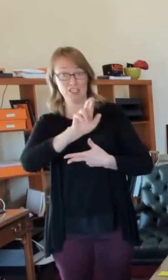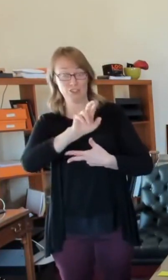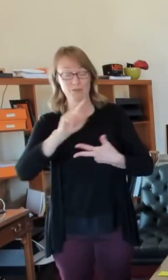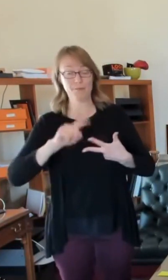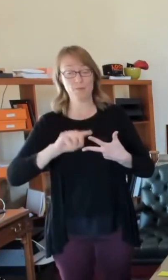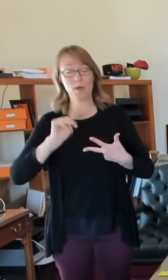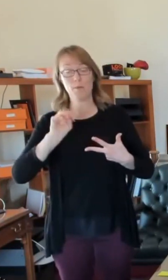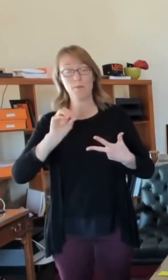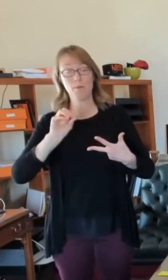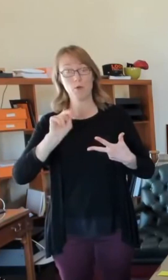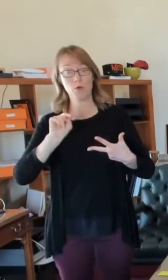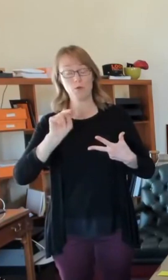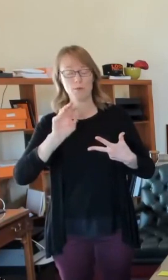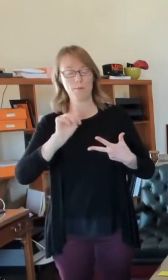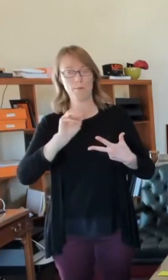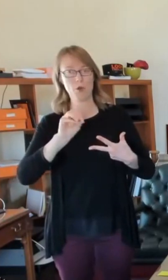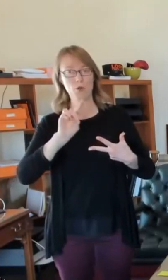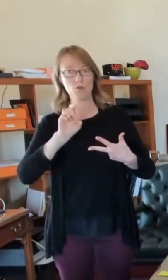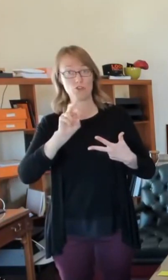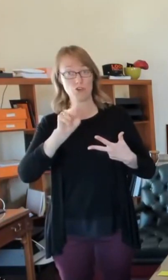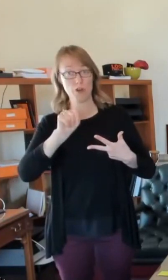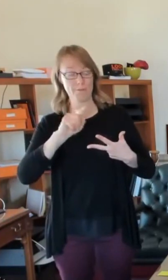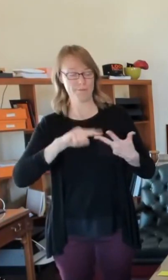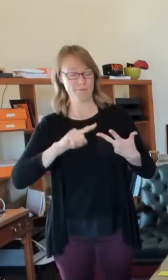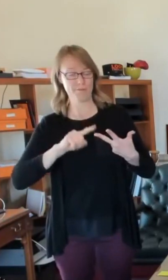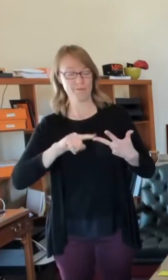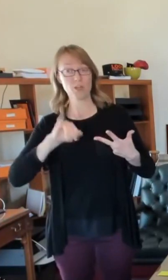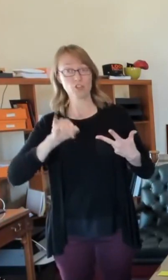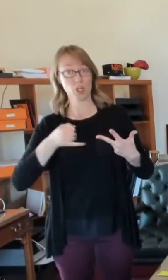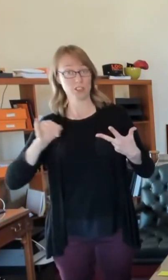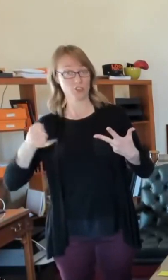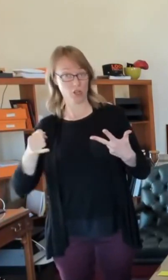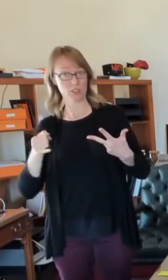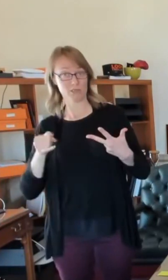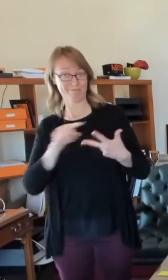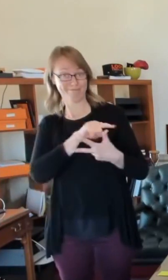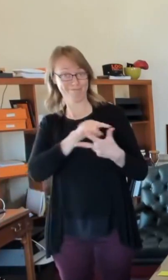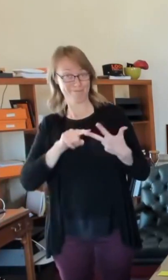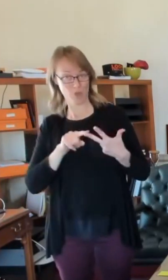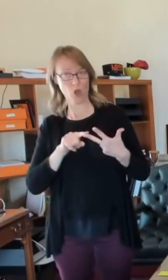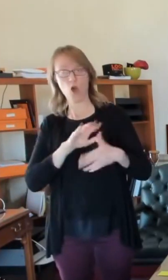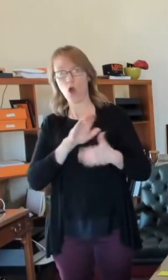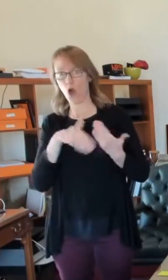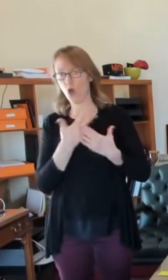more vaccine. And as I mentioned just a few minutes ago,